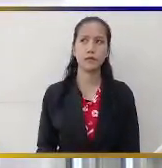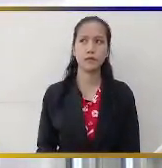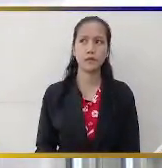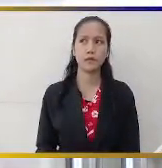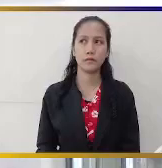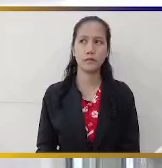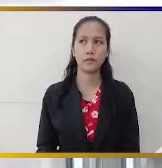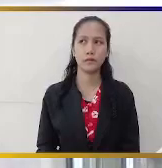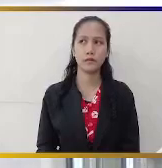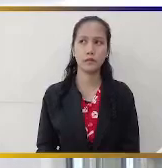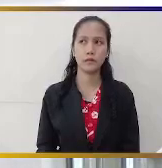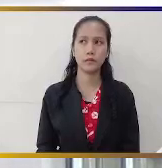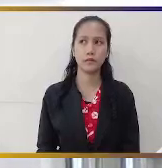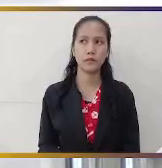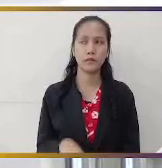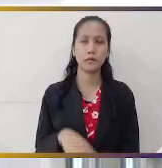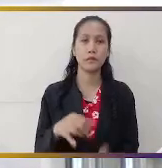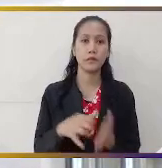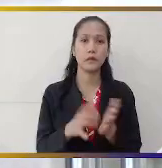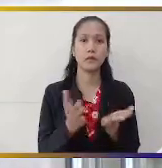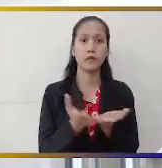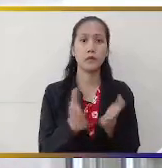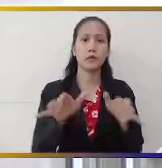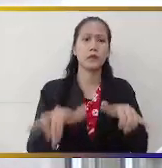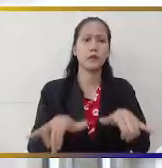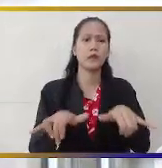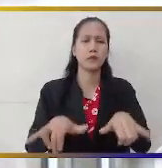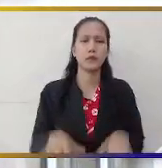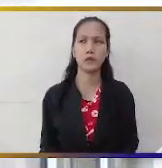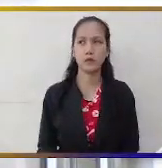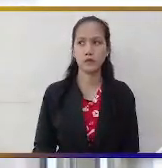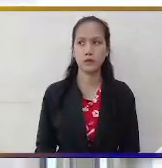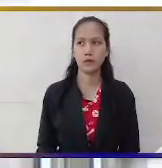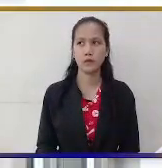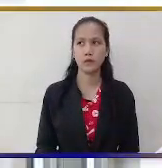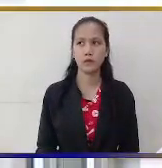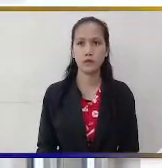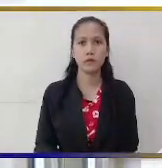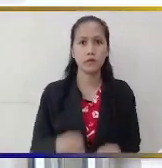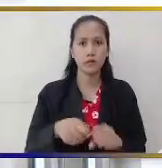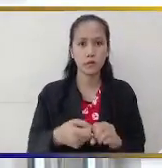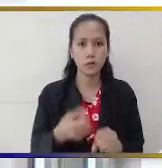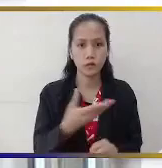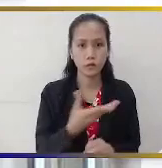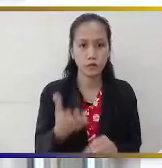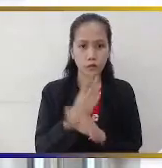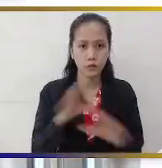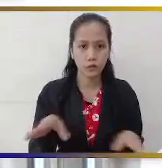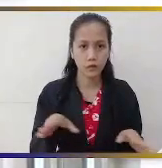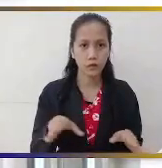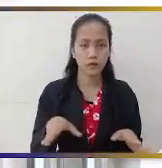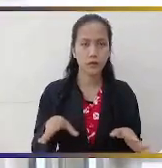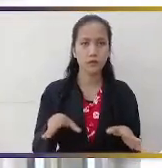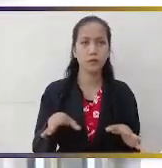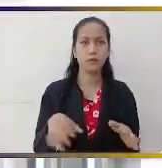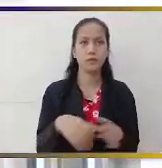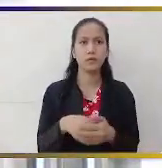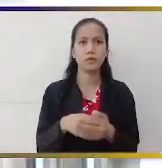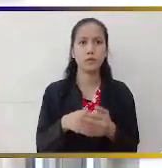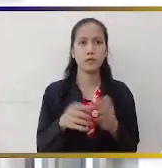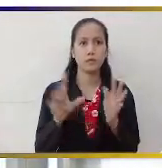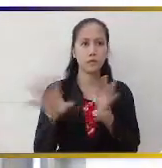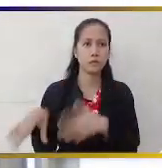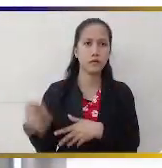stay there. So you can violate that law, but not the law of giving. Watch